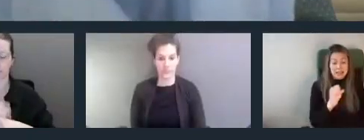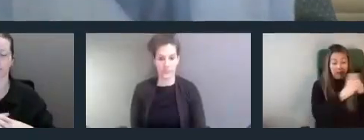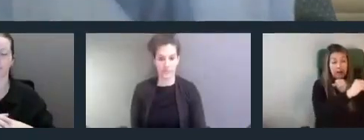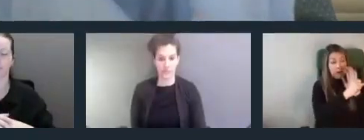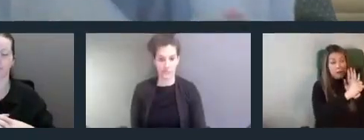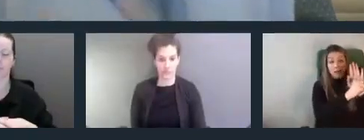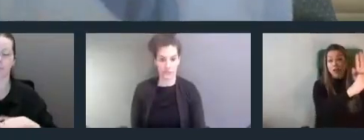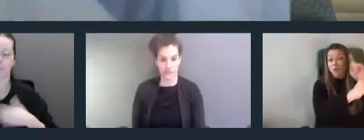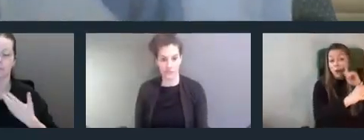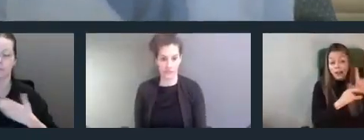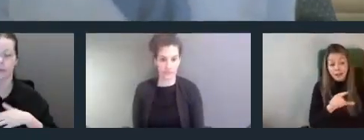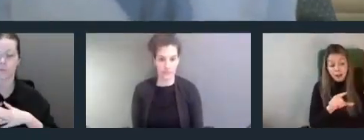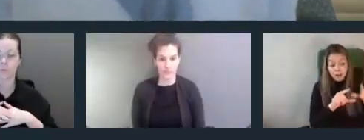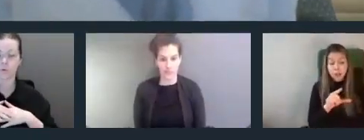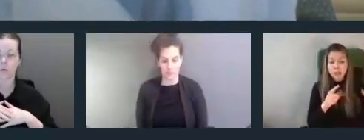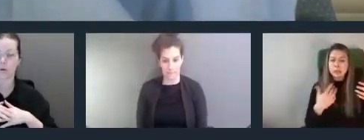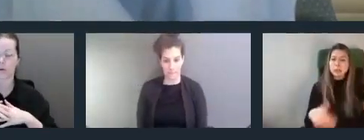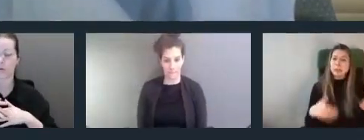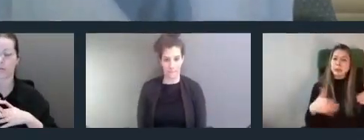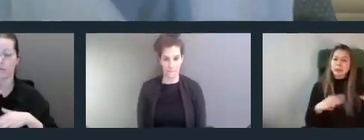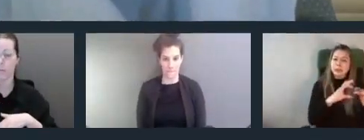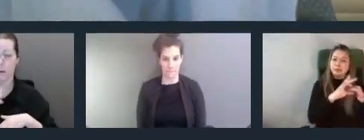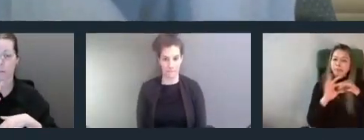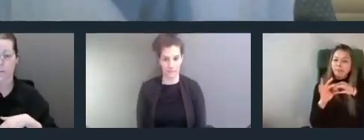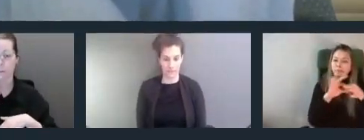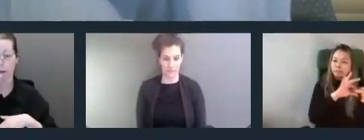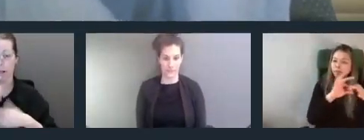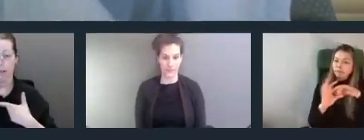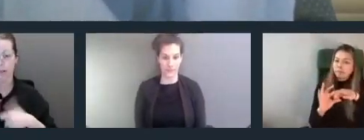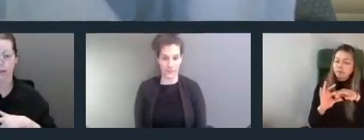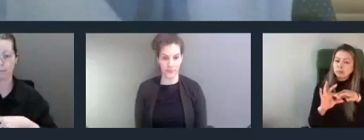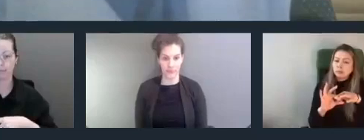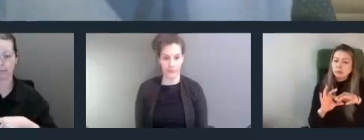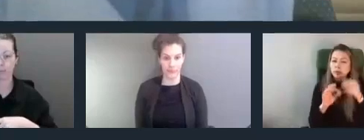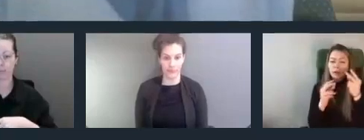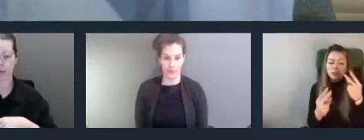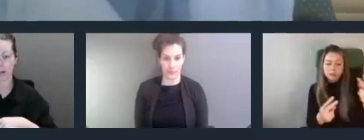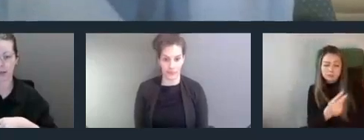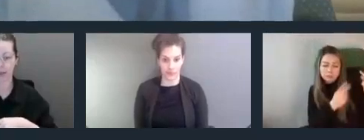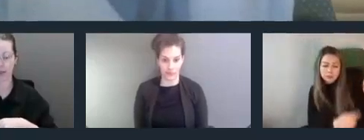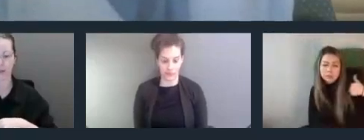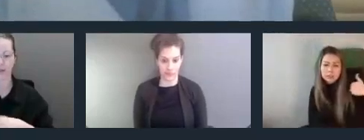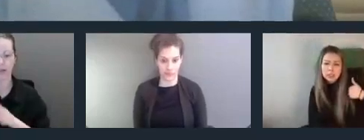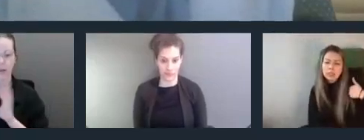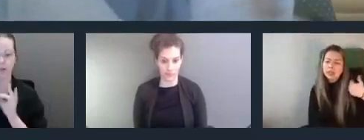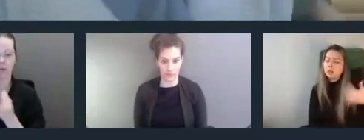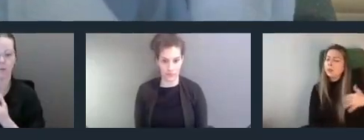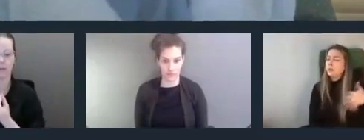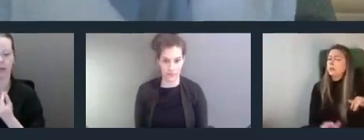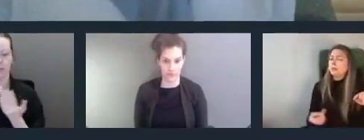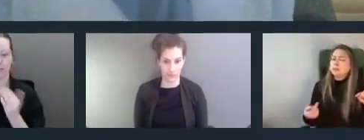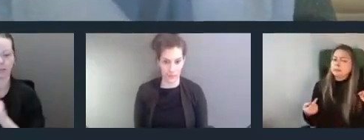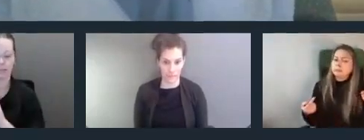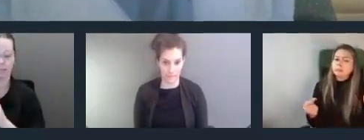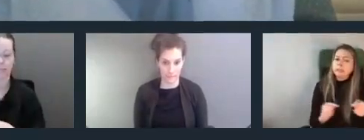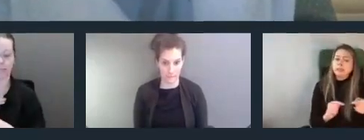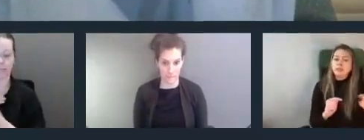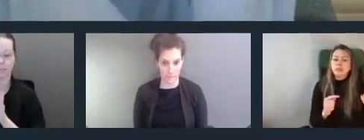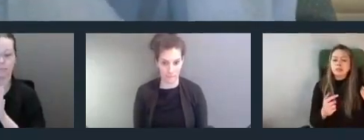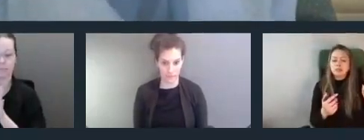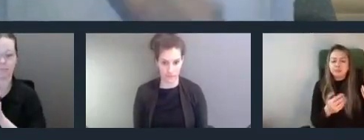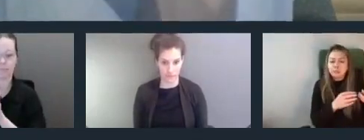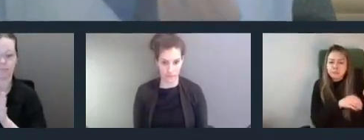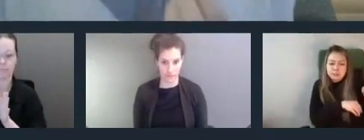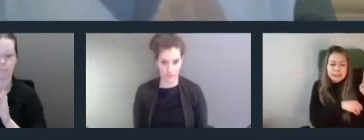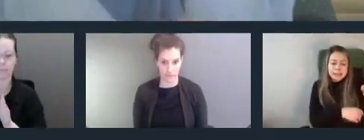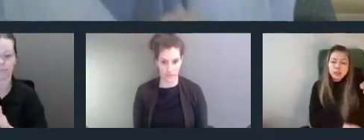history of Canada's, painful legacy of residential schools and the erasure of